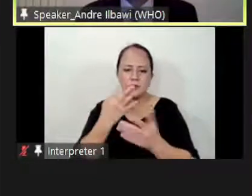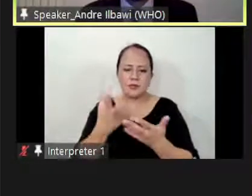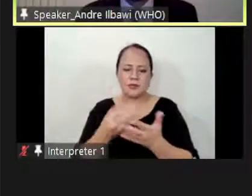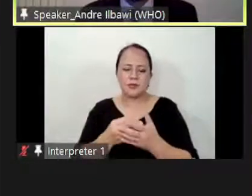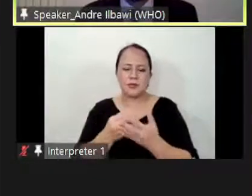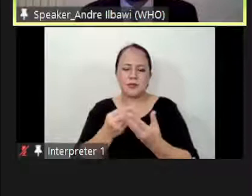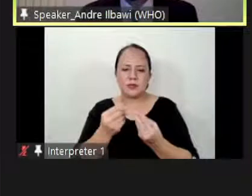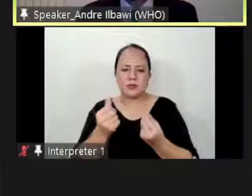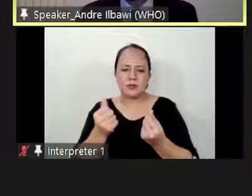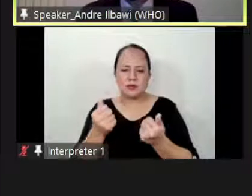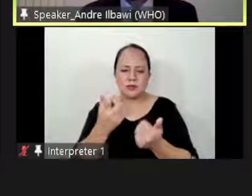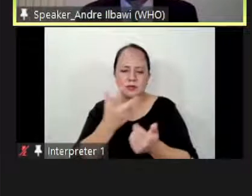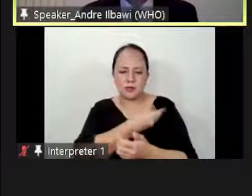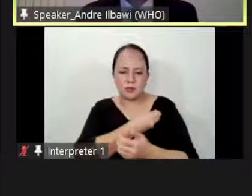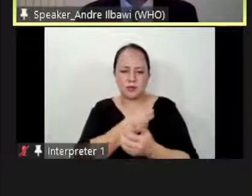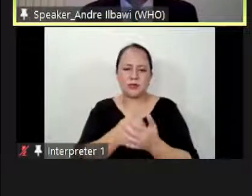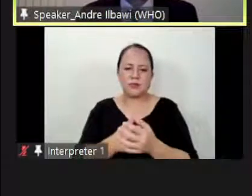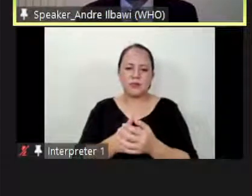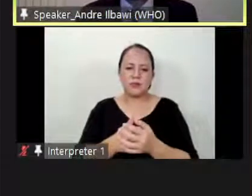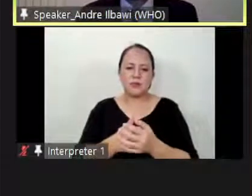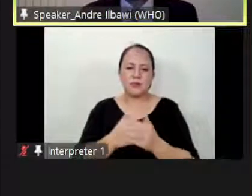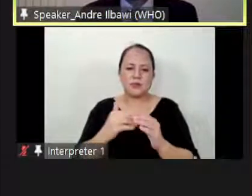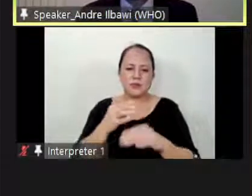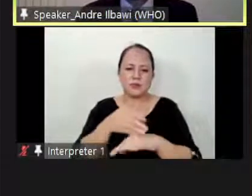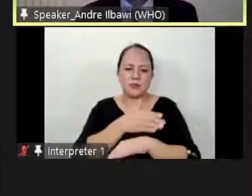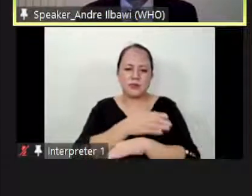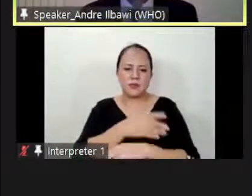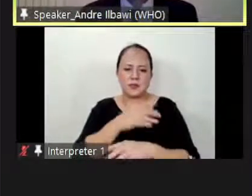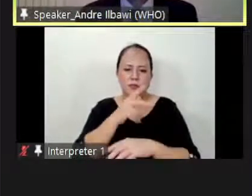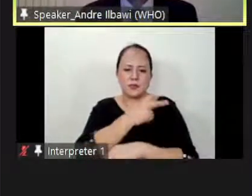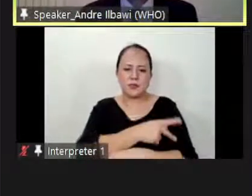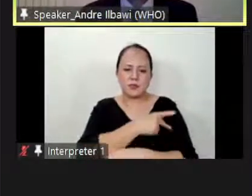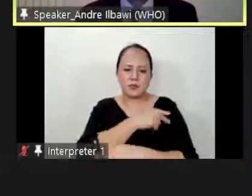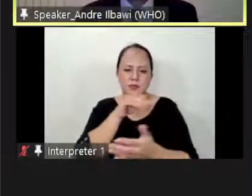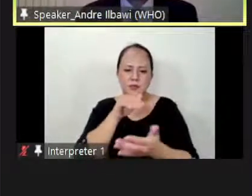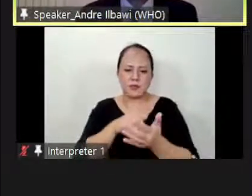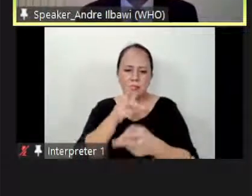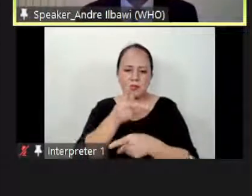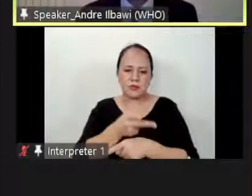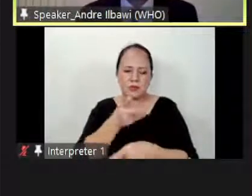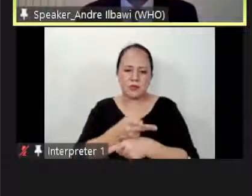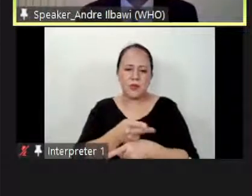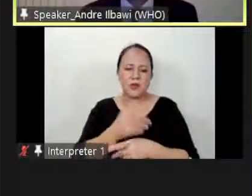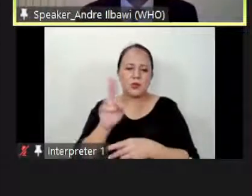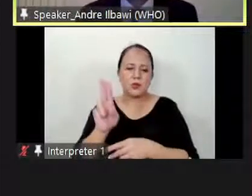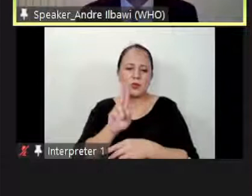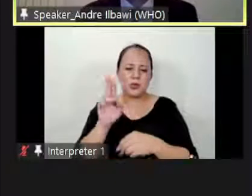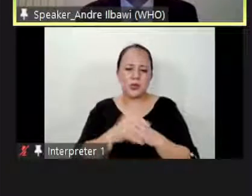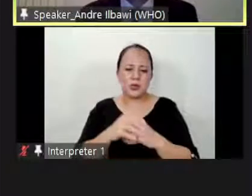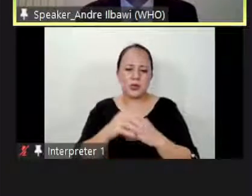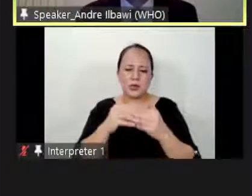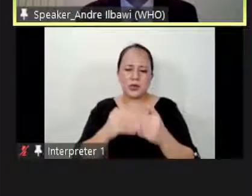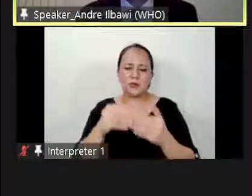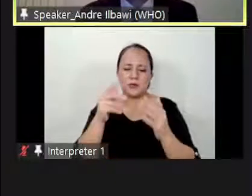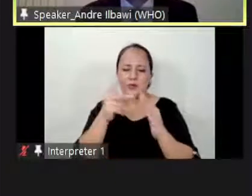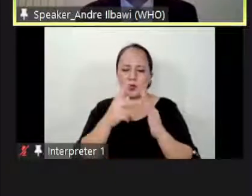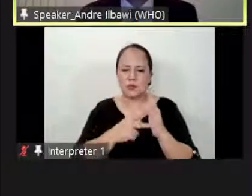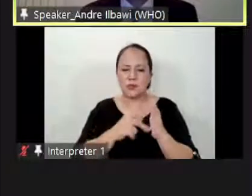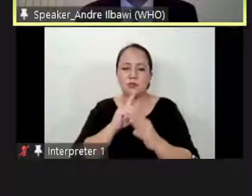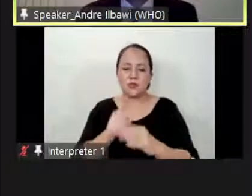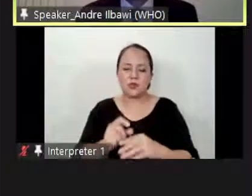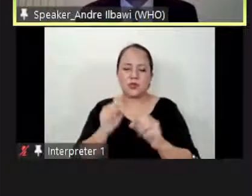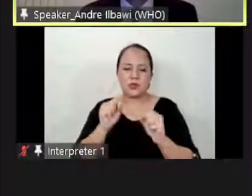with optimization strategies, improving patient-centered or person-centered care. And using these guiding principles, we in fact